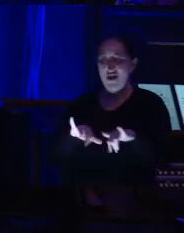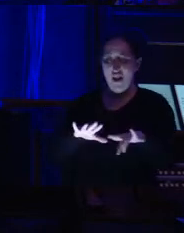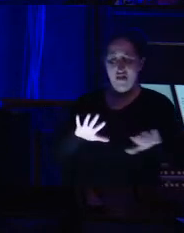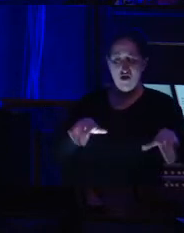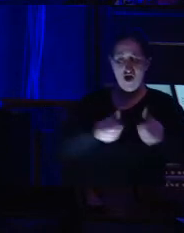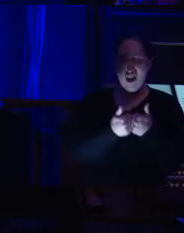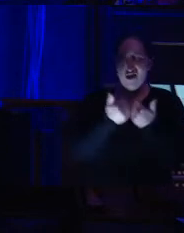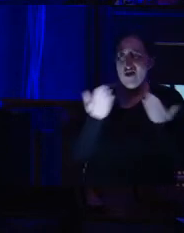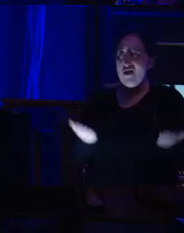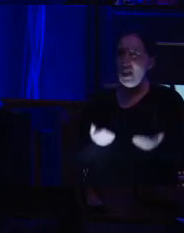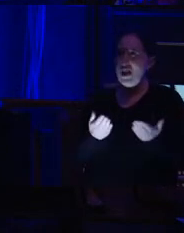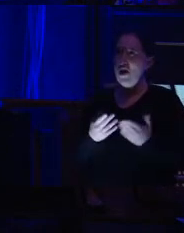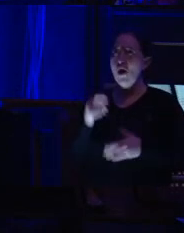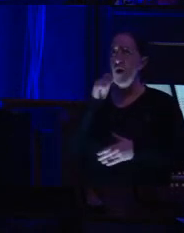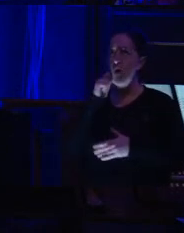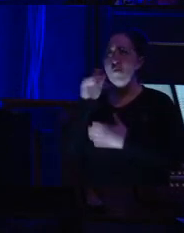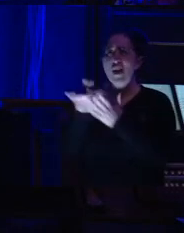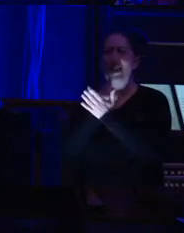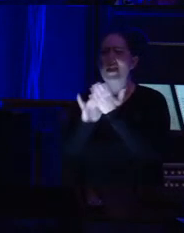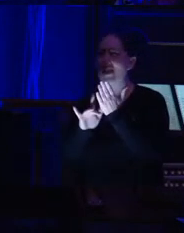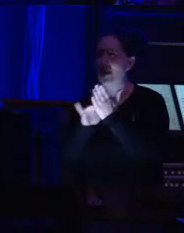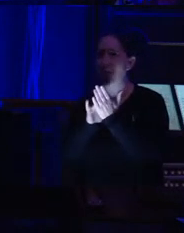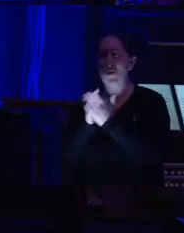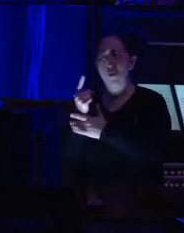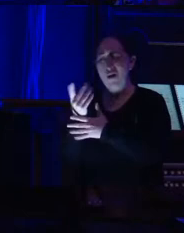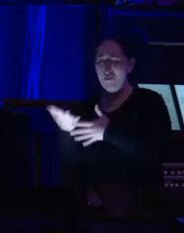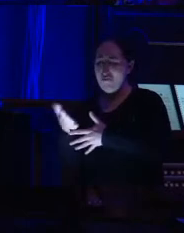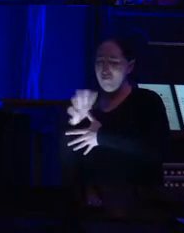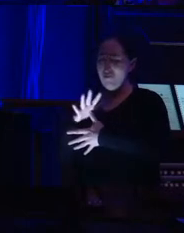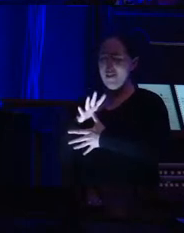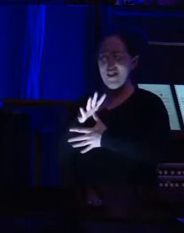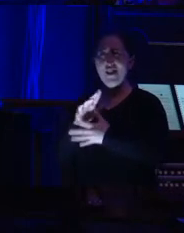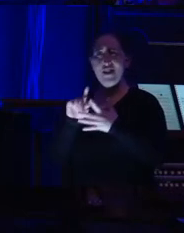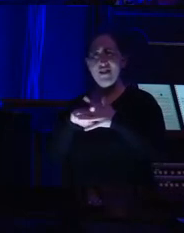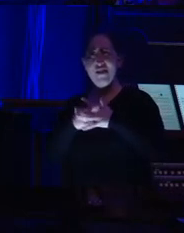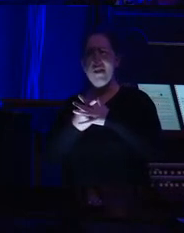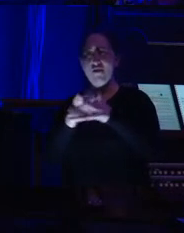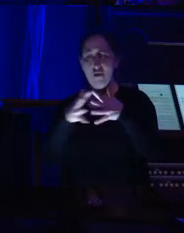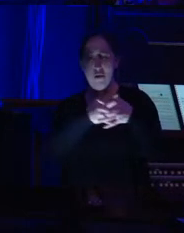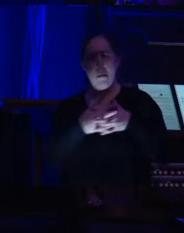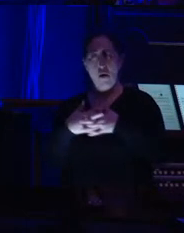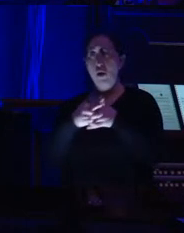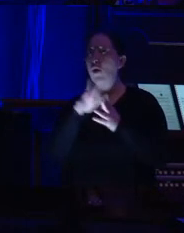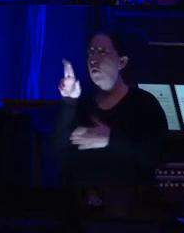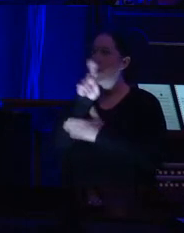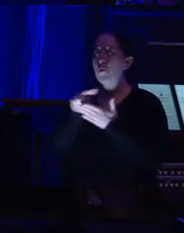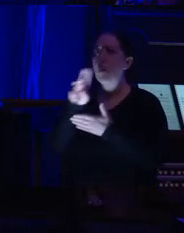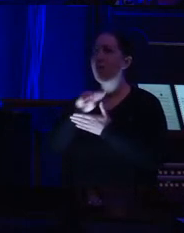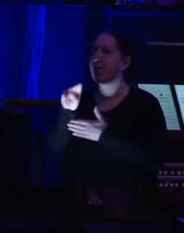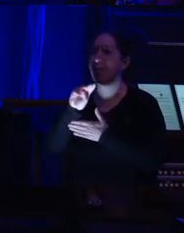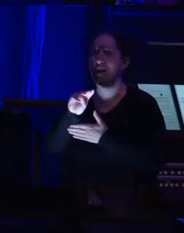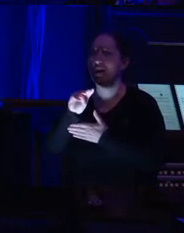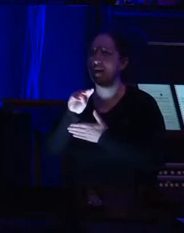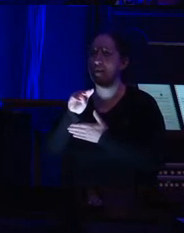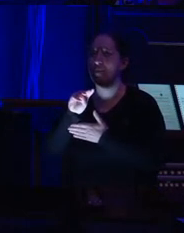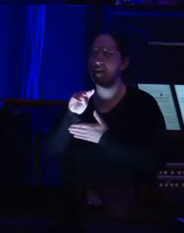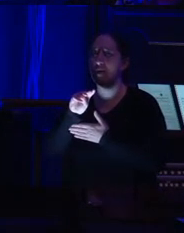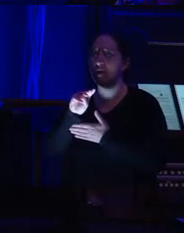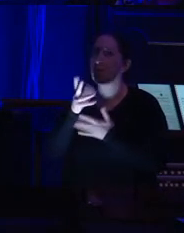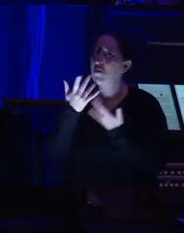Racism is one of America's original sins, and the University of Michigan has not been